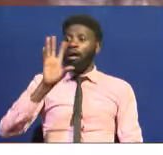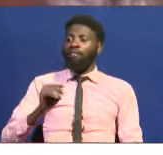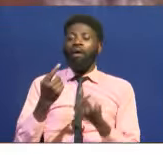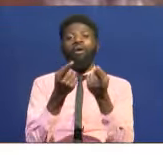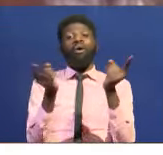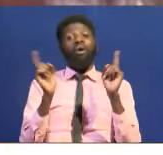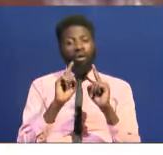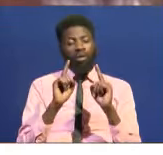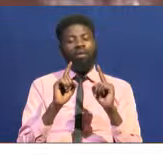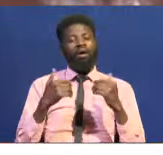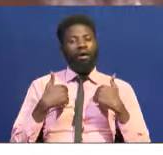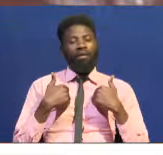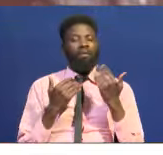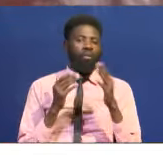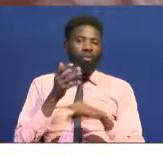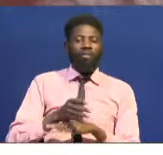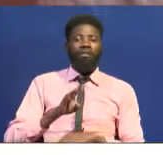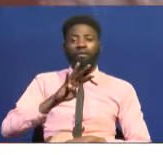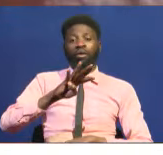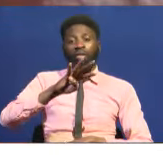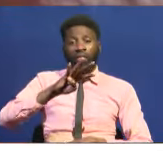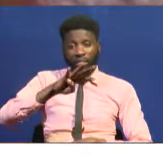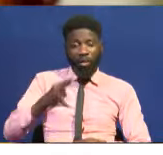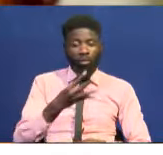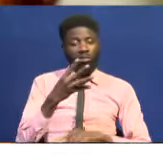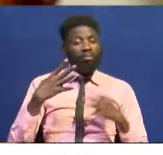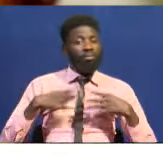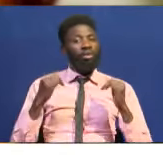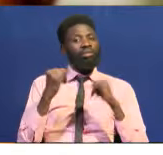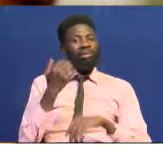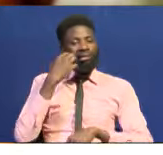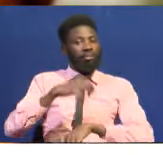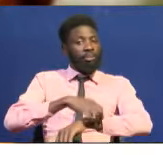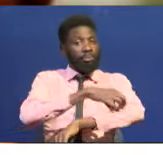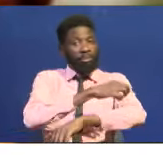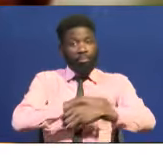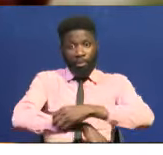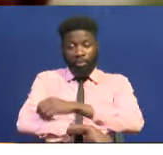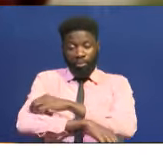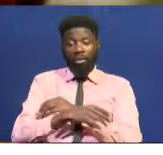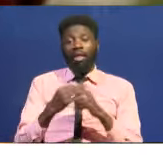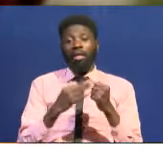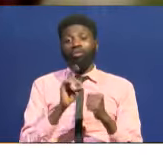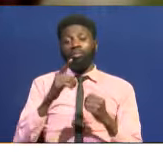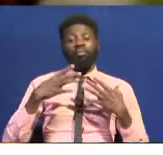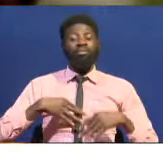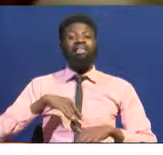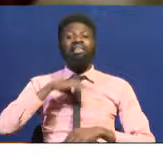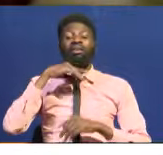over 4,000 new Mpox cases and 81 deaths over the last 7 days, bringing the total to